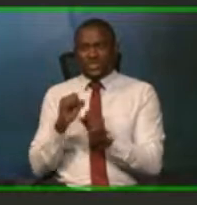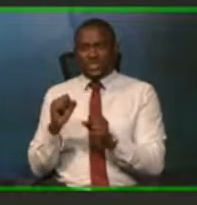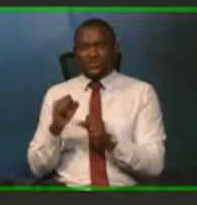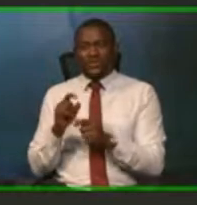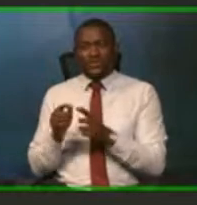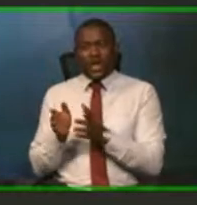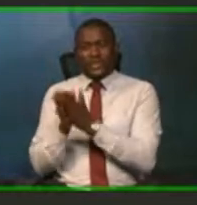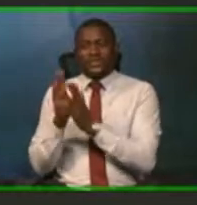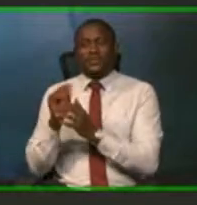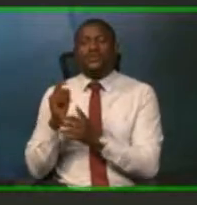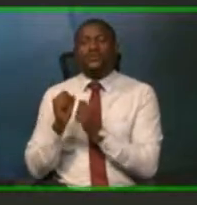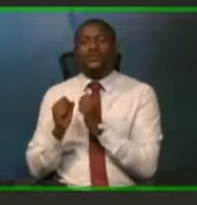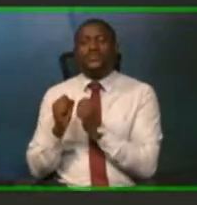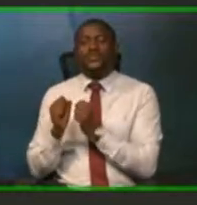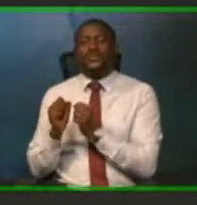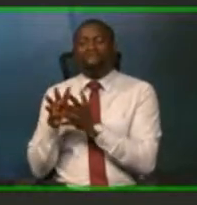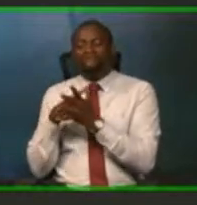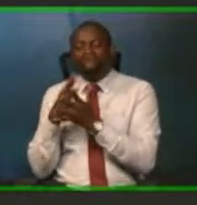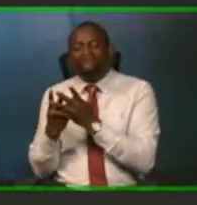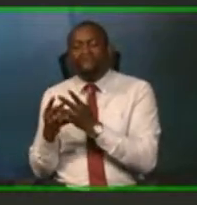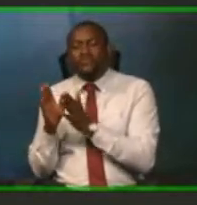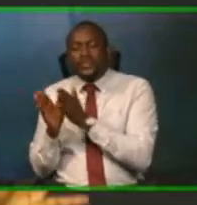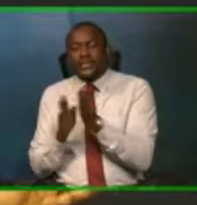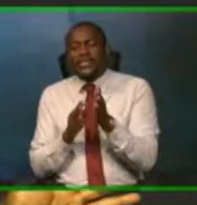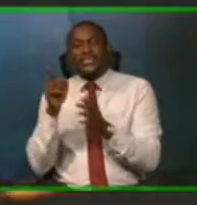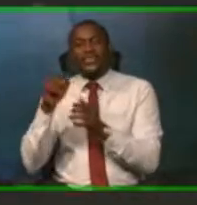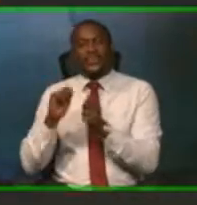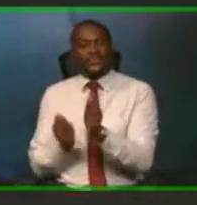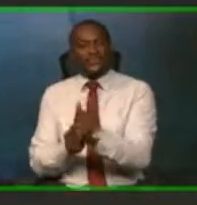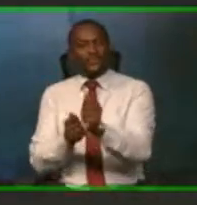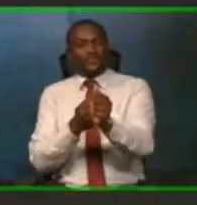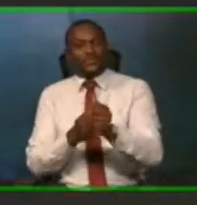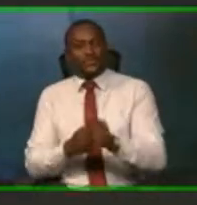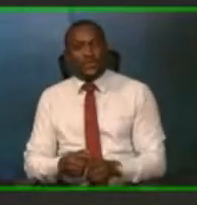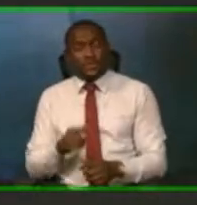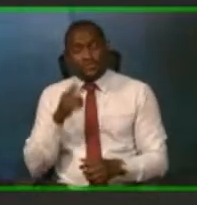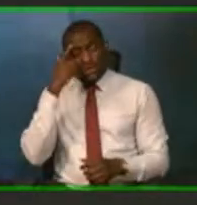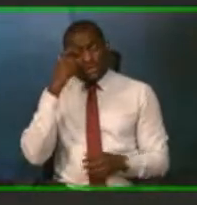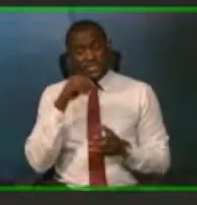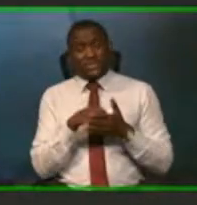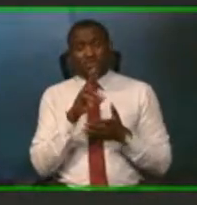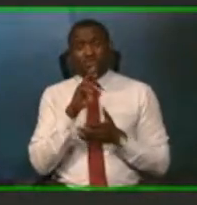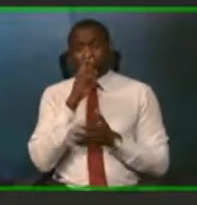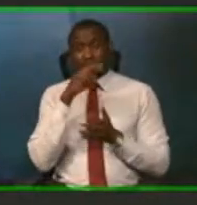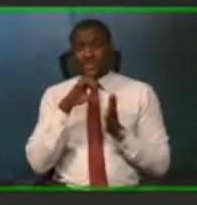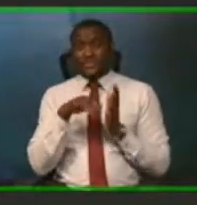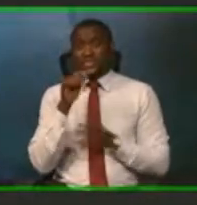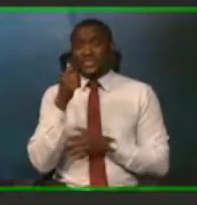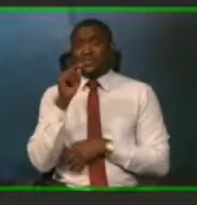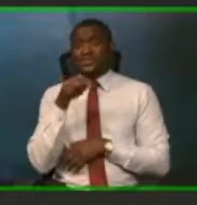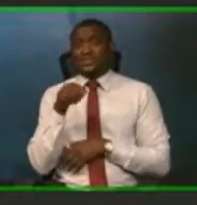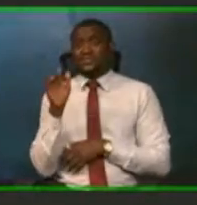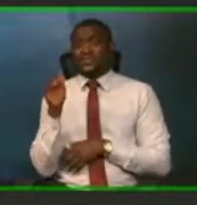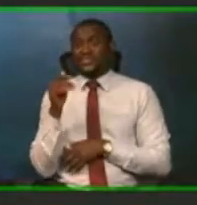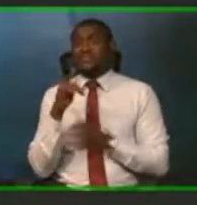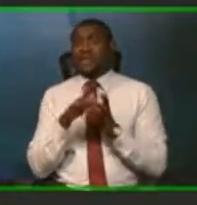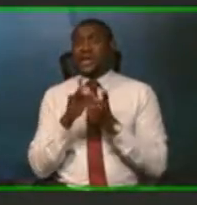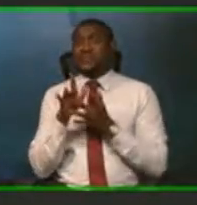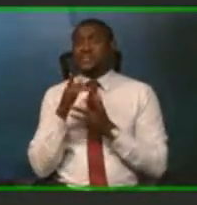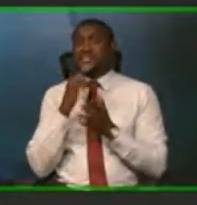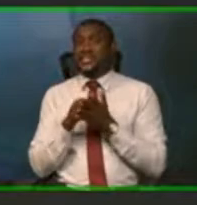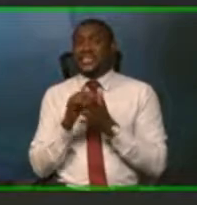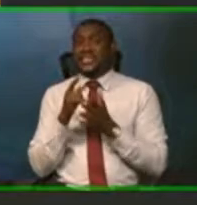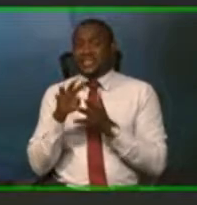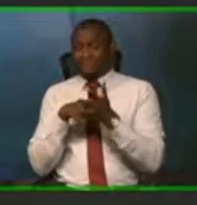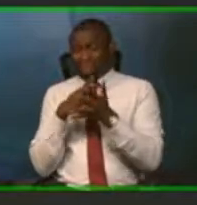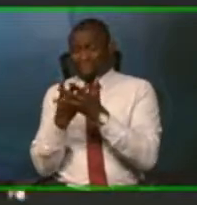true? Because according to Romans chapter 10 from verse 8 down to 10 and then extends to 15, the Bible says the pattern